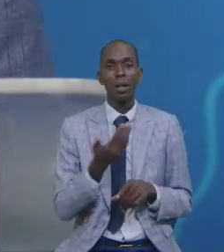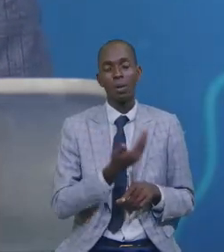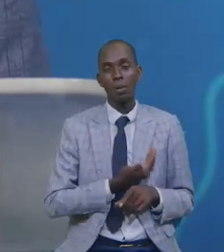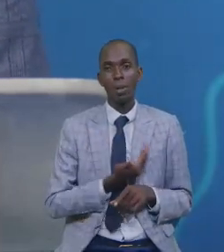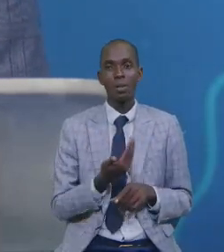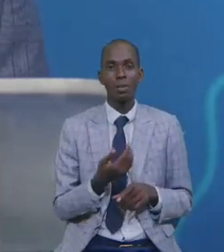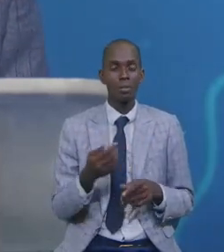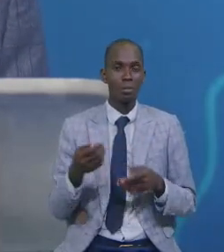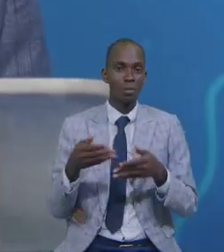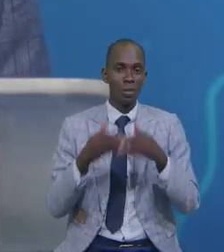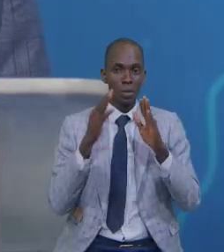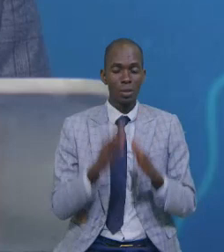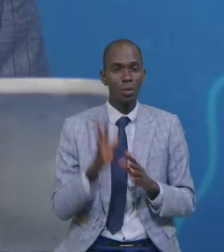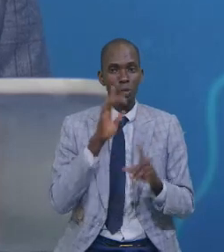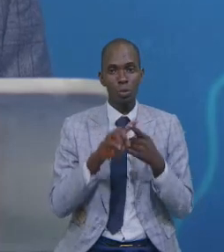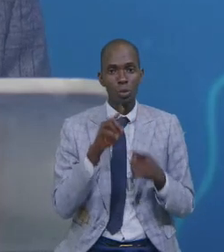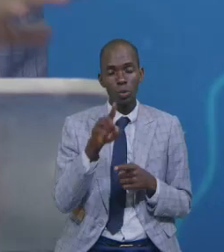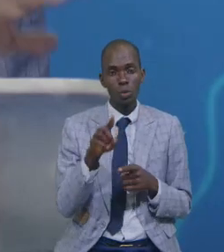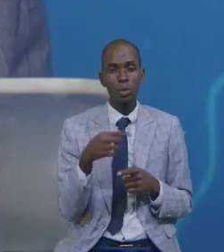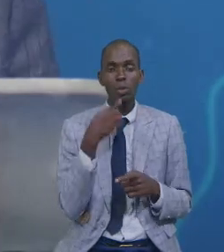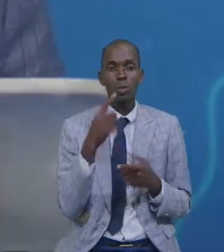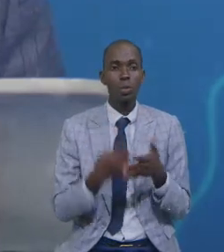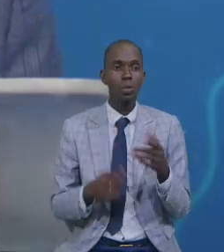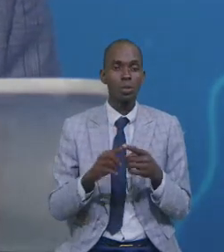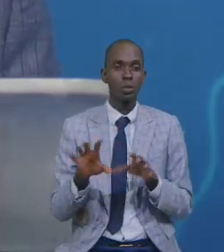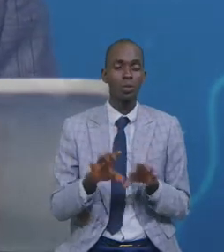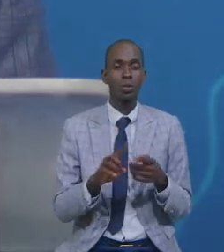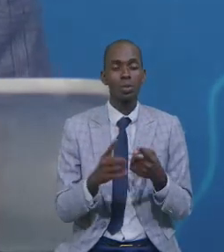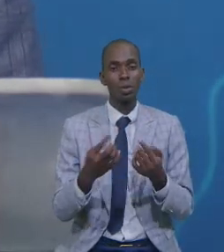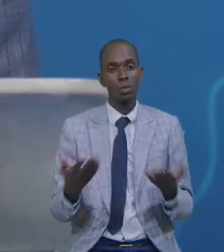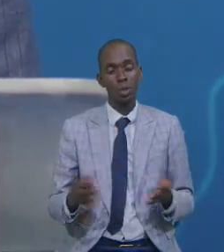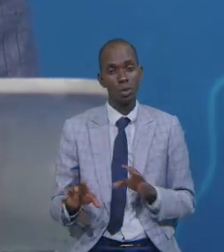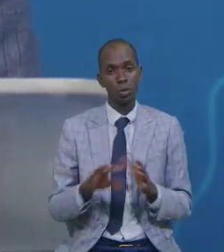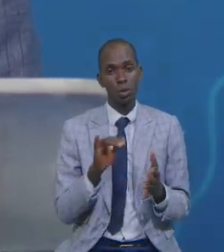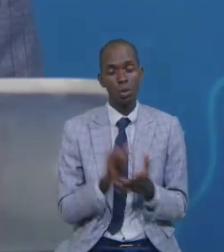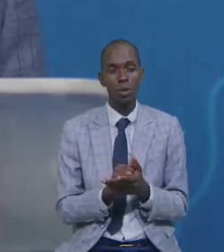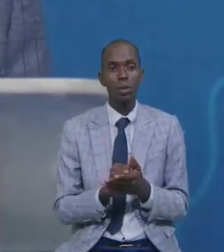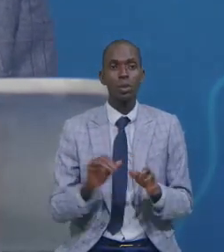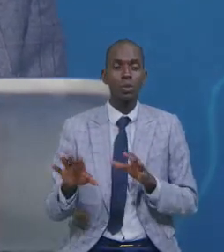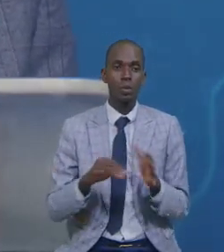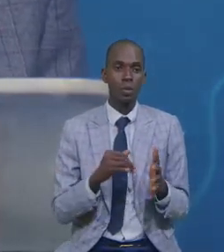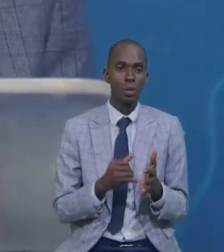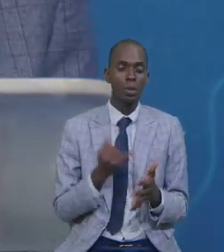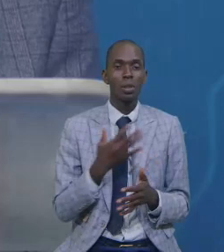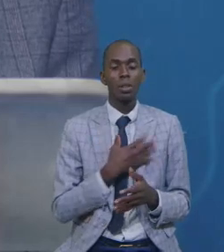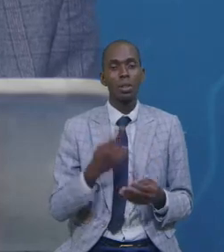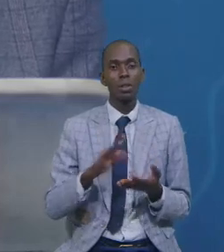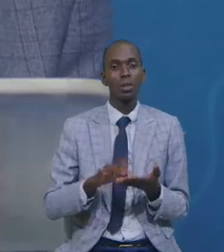speaks to you what he tells you to do, to come here, to do that, do it, and the glory of